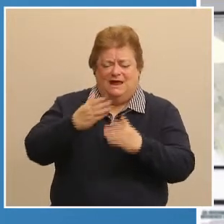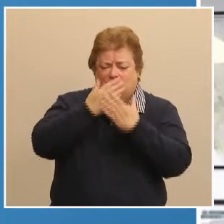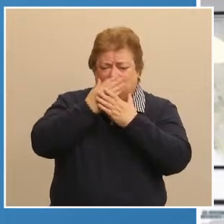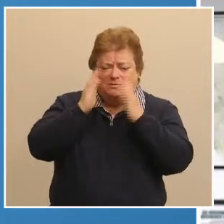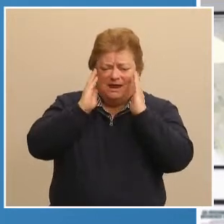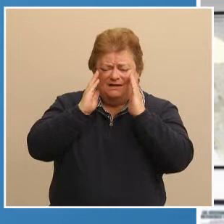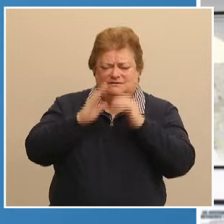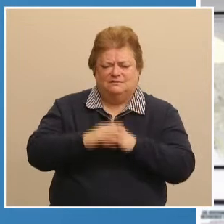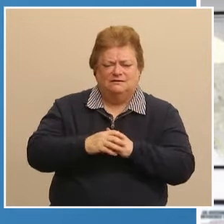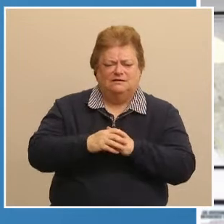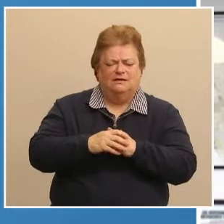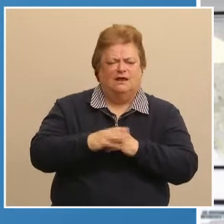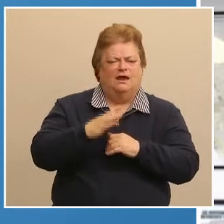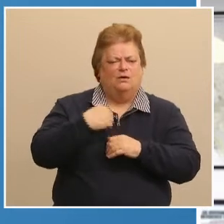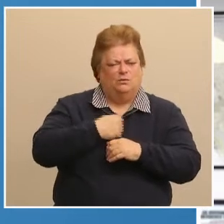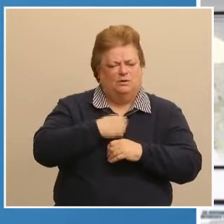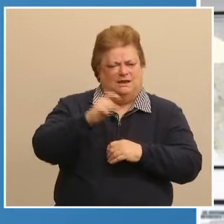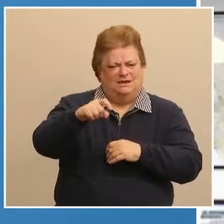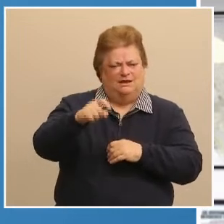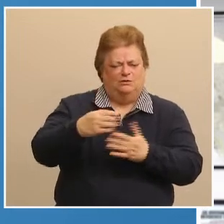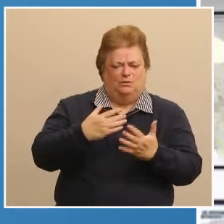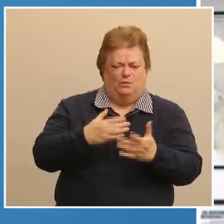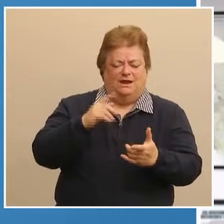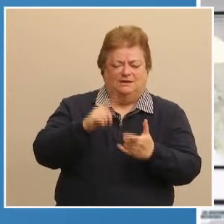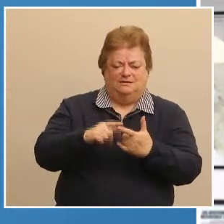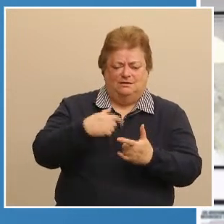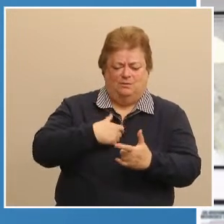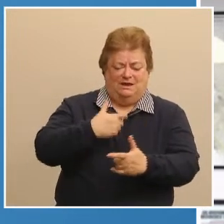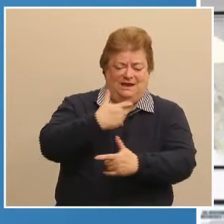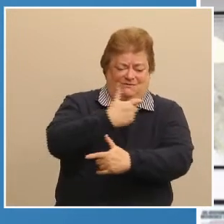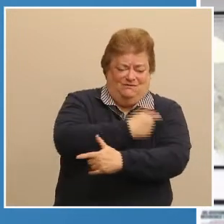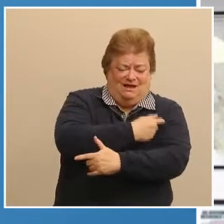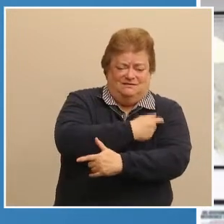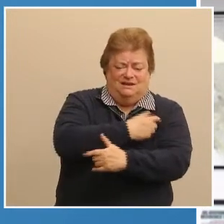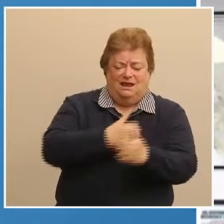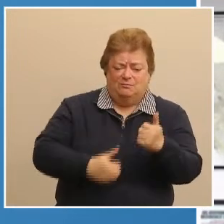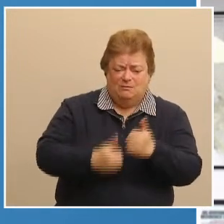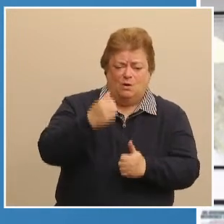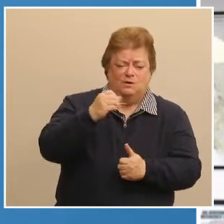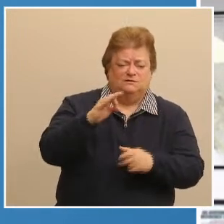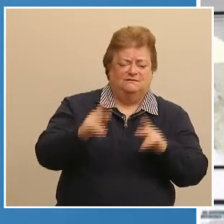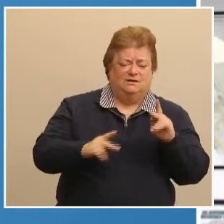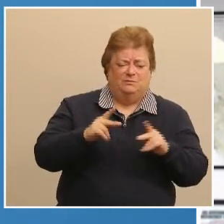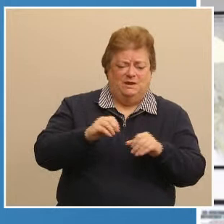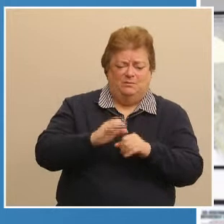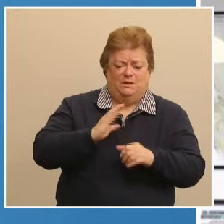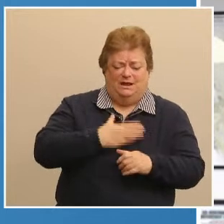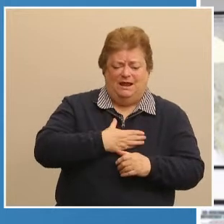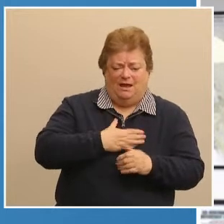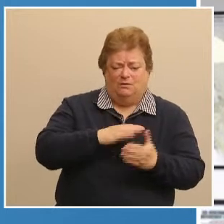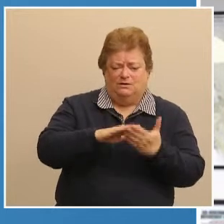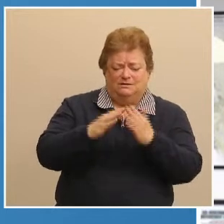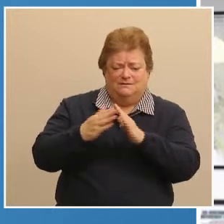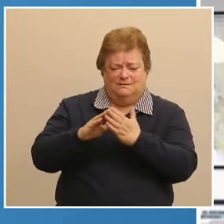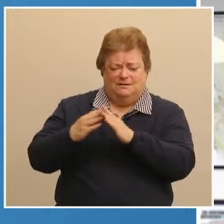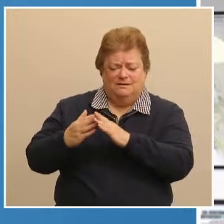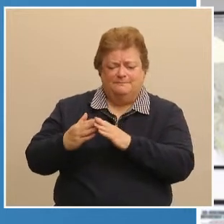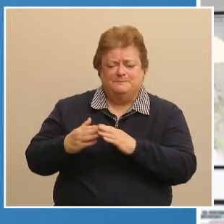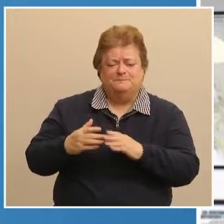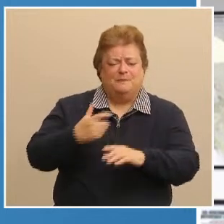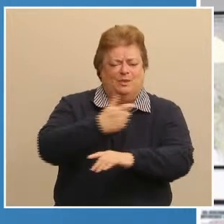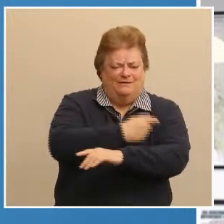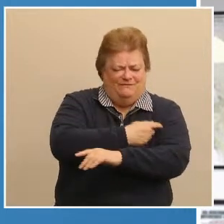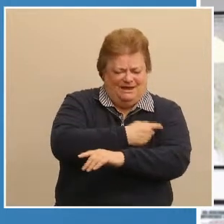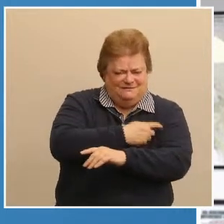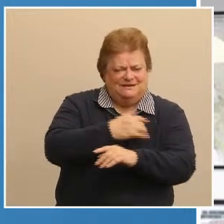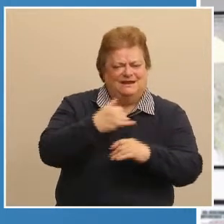and waiting until we can vaccinate a large proportion of the population. The good news is that vaccines continue